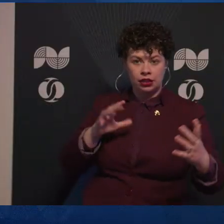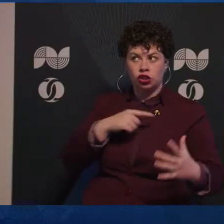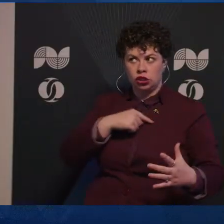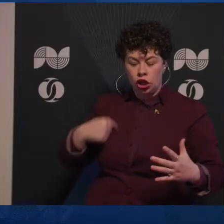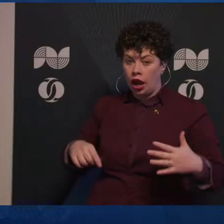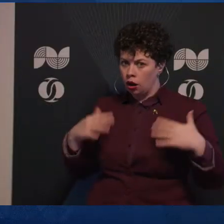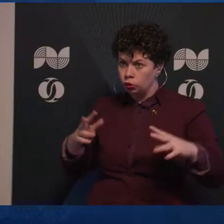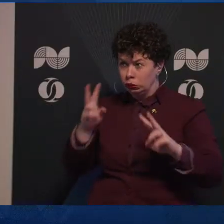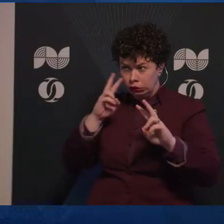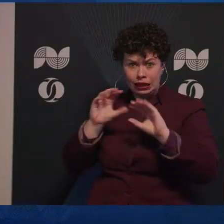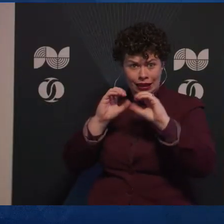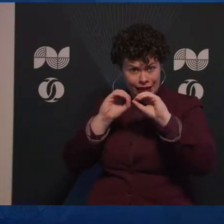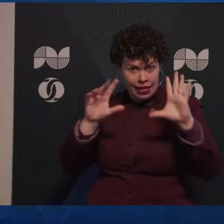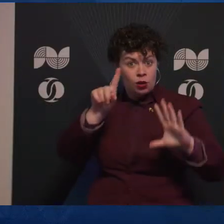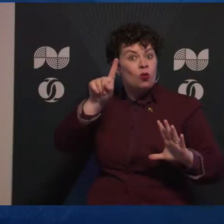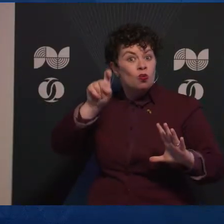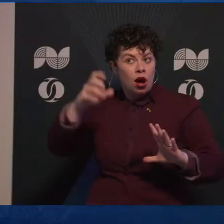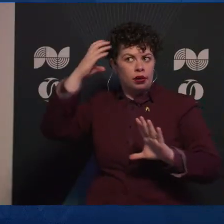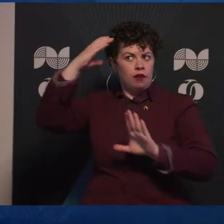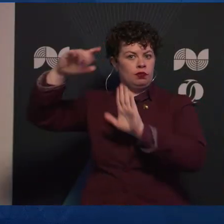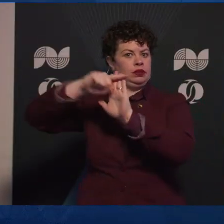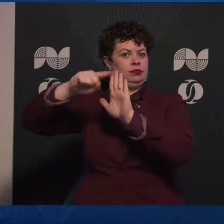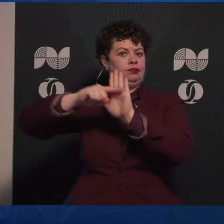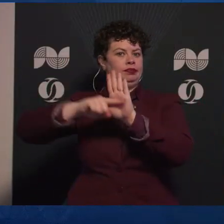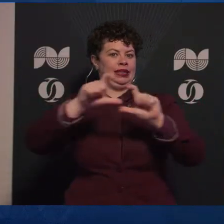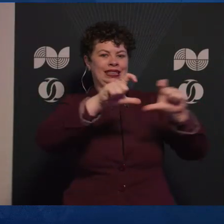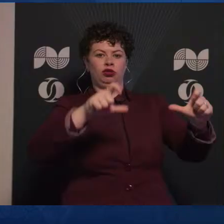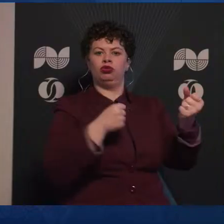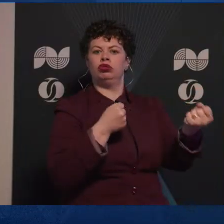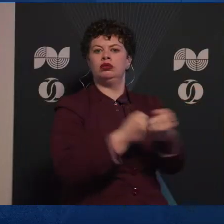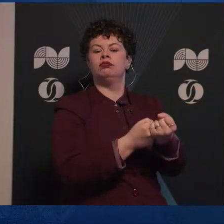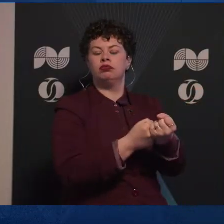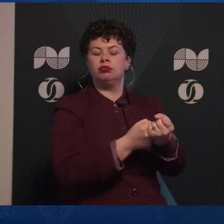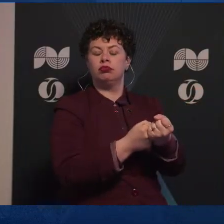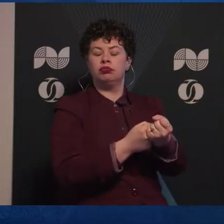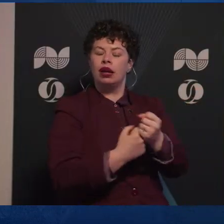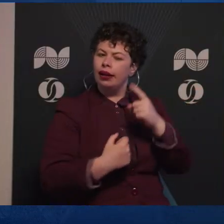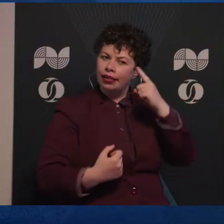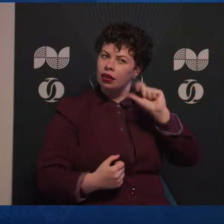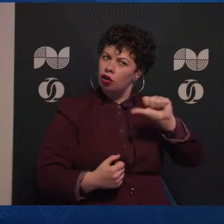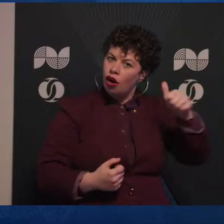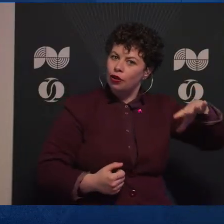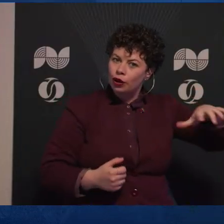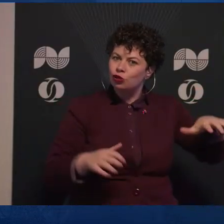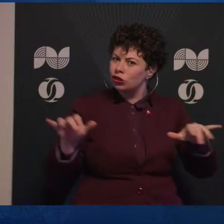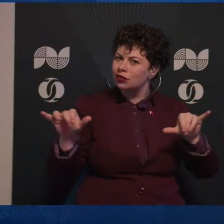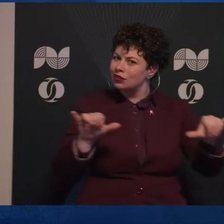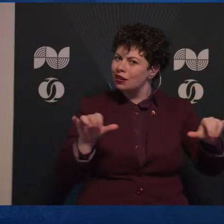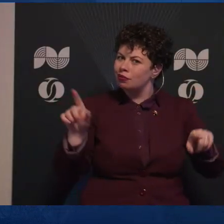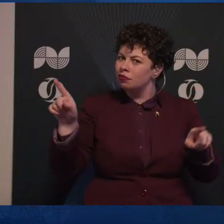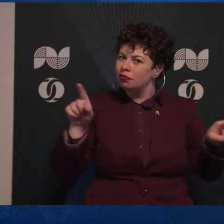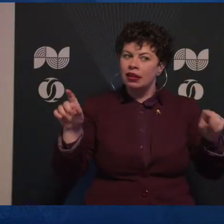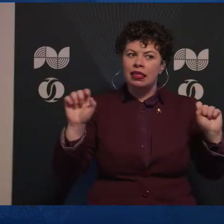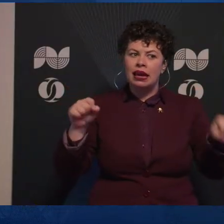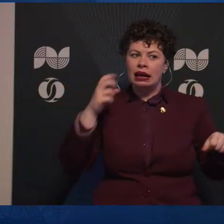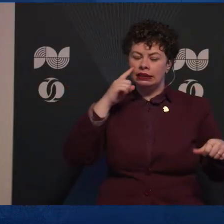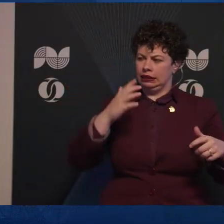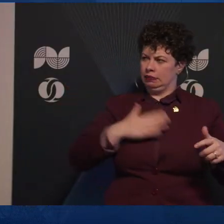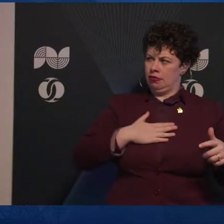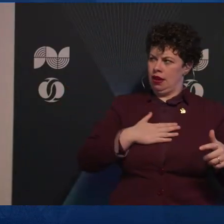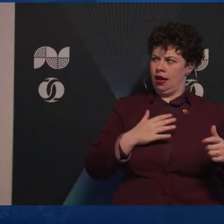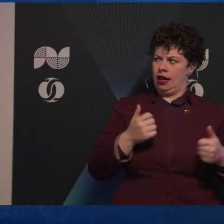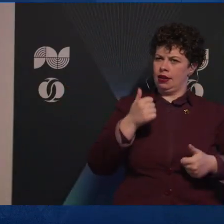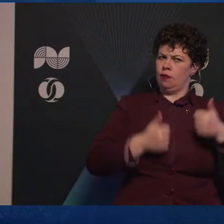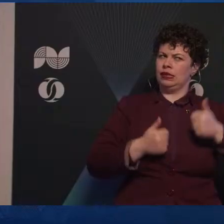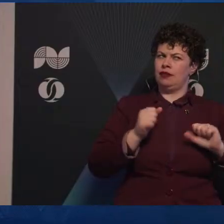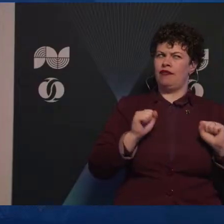many other developing countries, in helping countries to kind of carve out a competitive advantage for themselves. Today, for